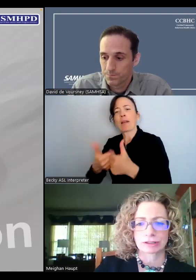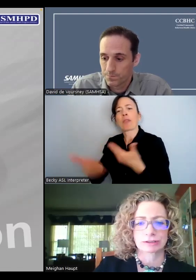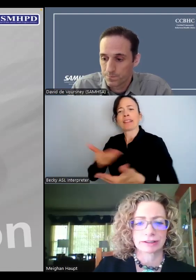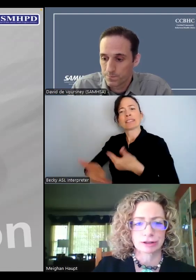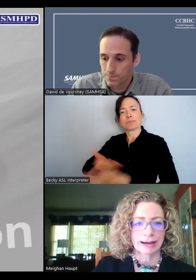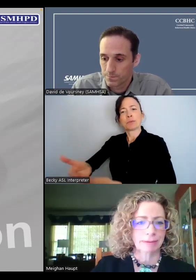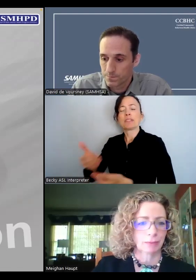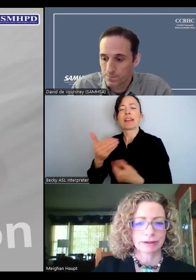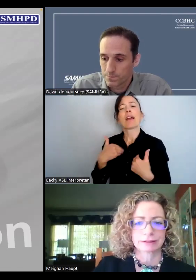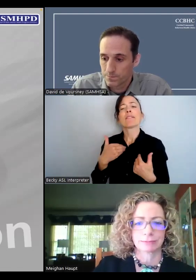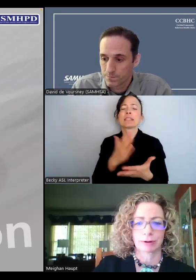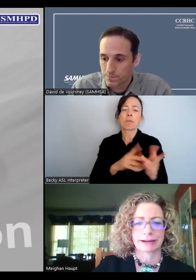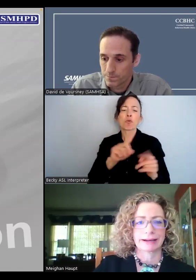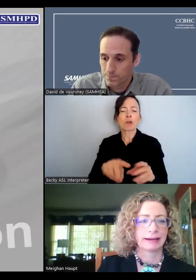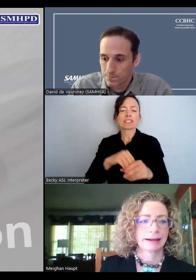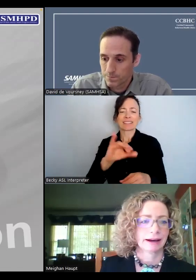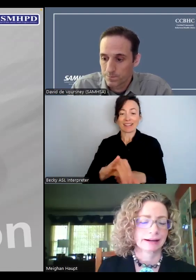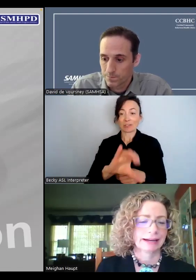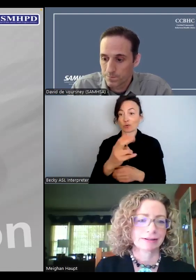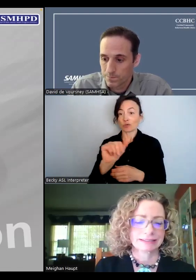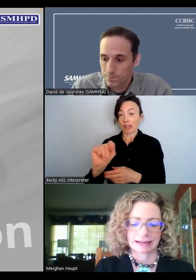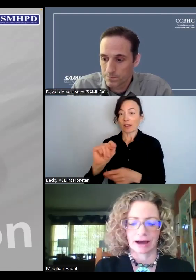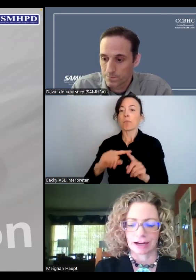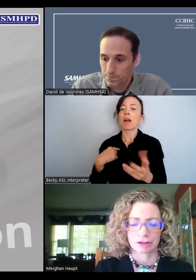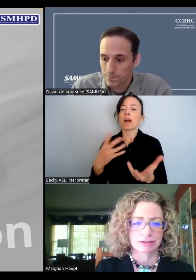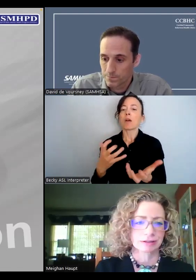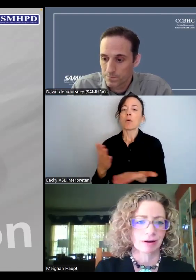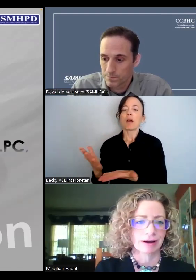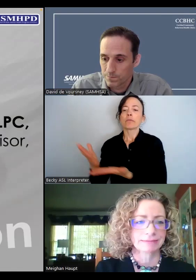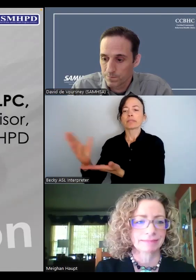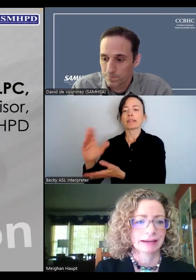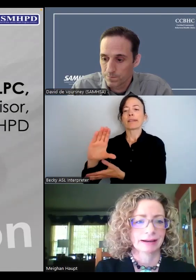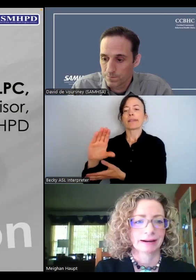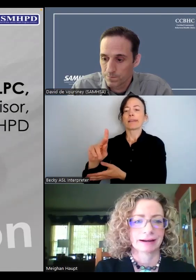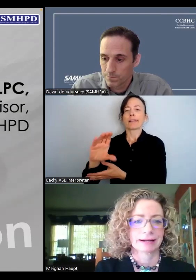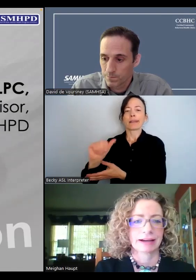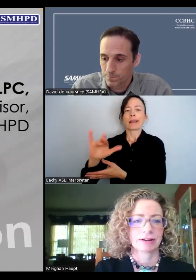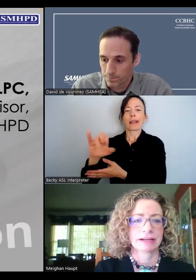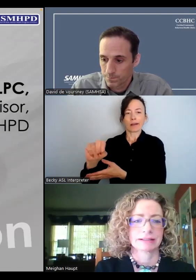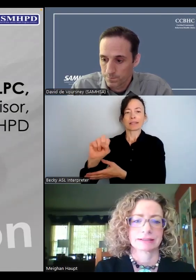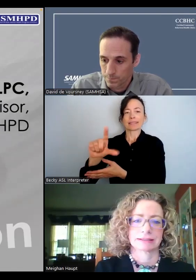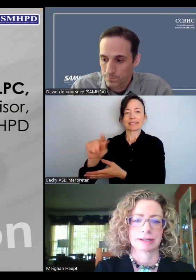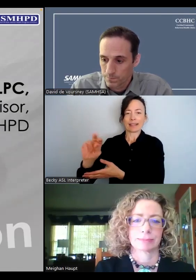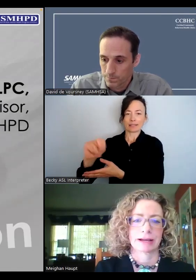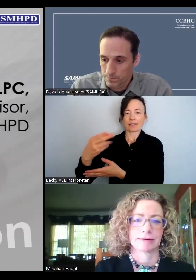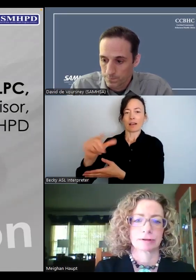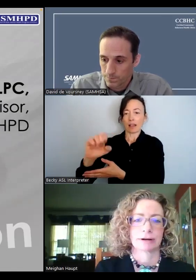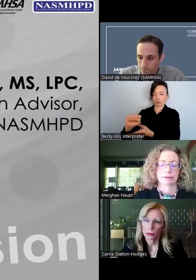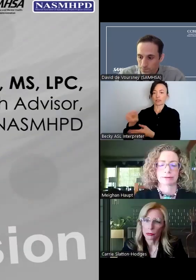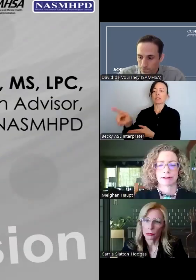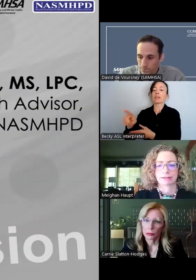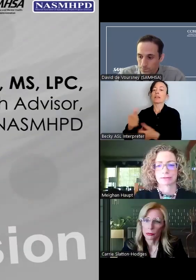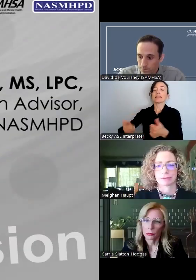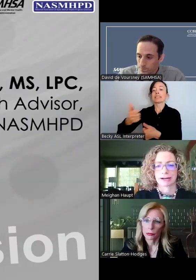some questions in the chat, but I wanted to bring Carrie Slatton-Hodges on. Carrie is the Senior Behavioral